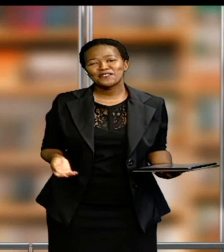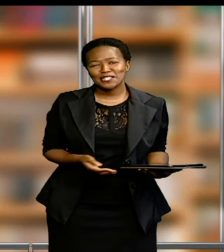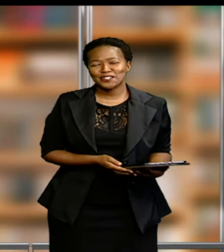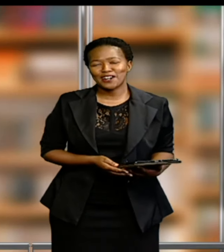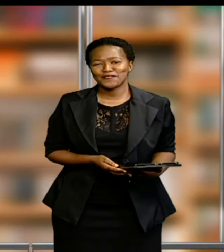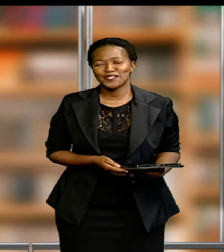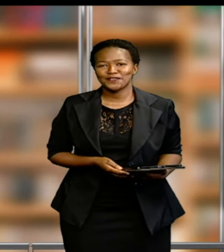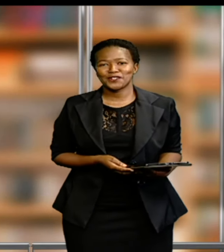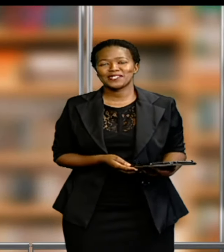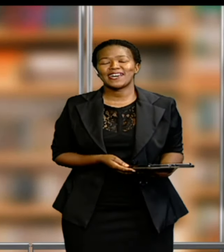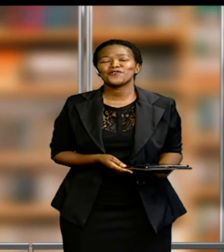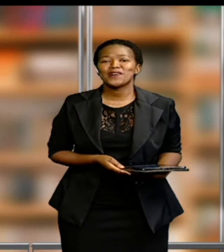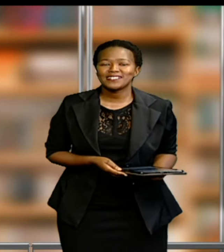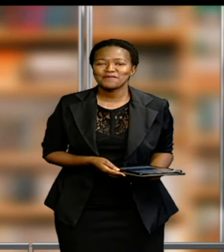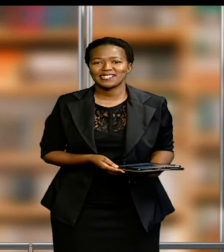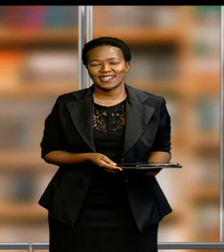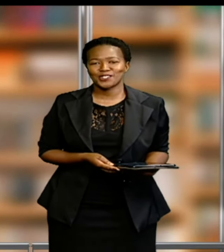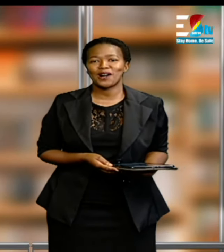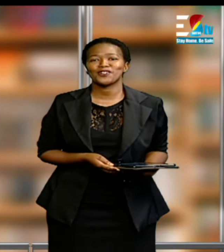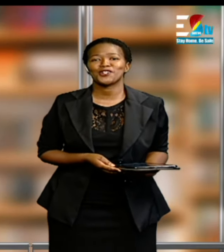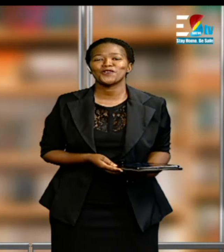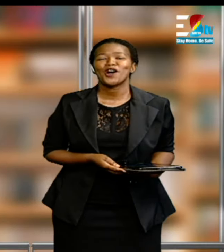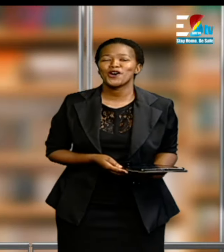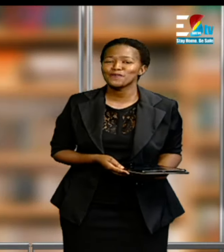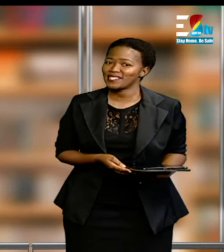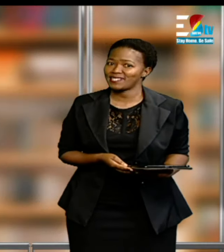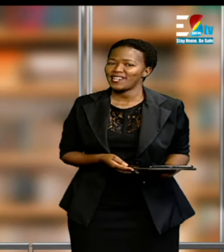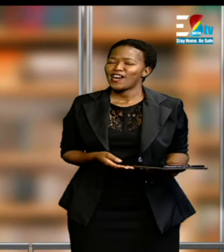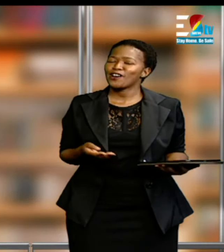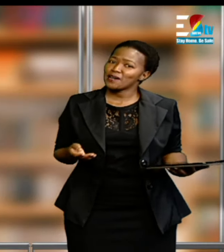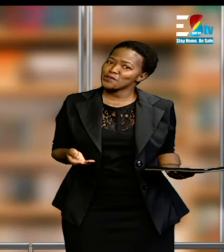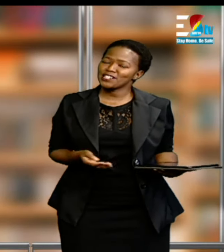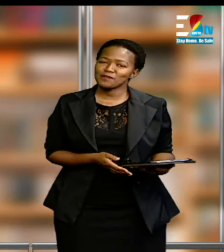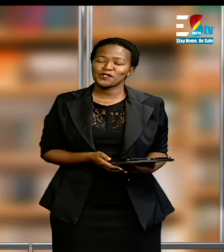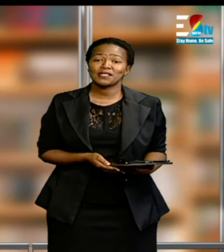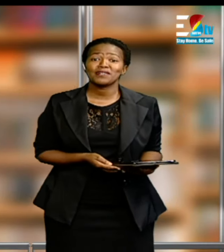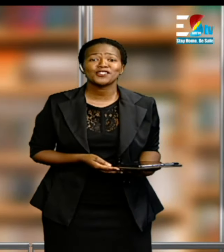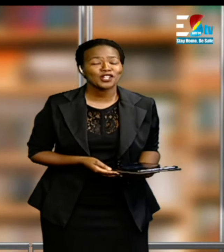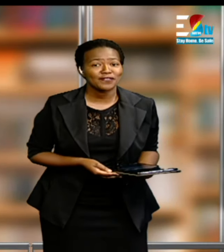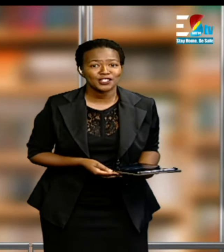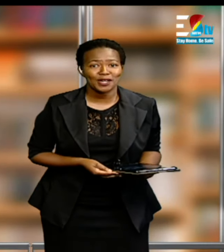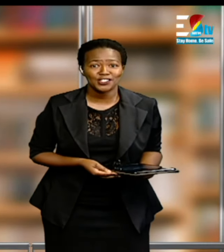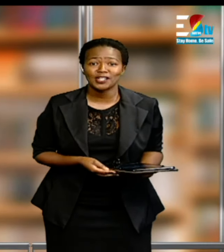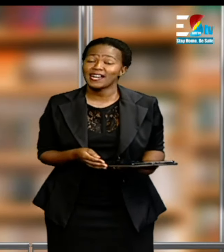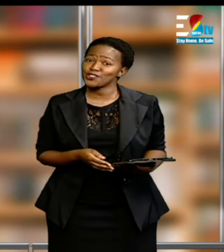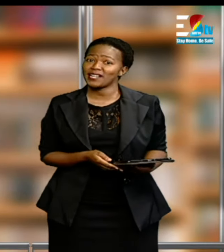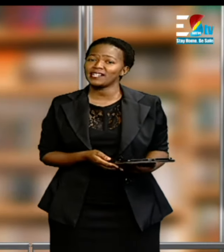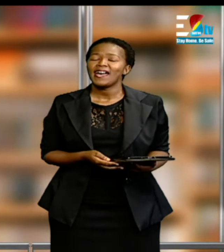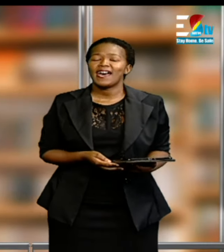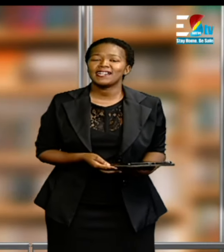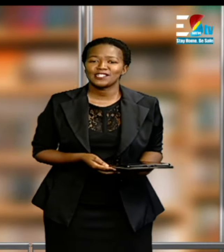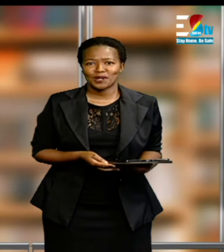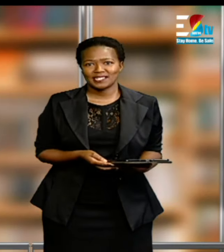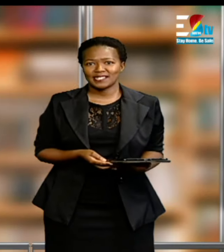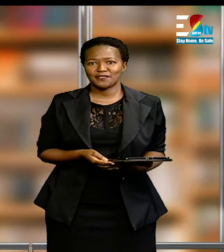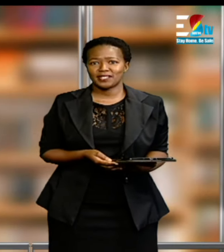A very good afternoon, viewers, and welcome again to our show, Home Study, a collaboration between the Ministry of Education and Training